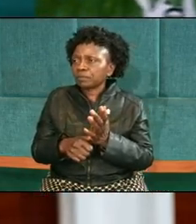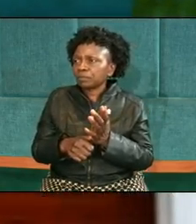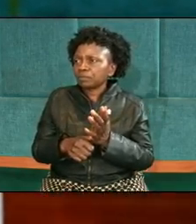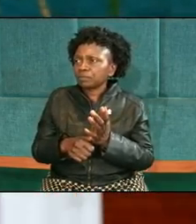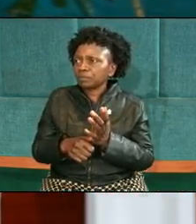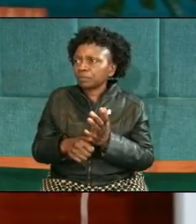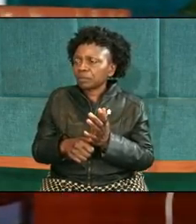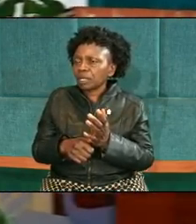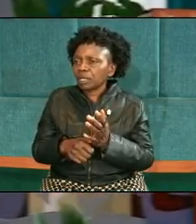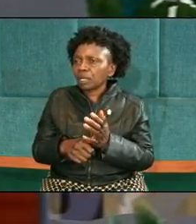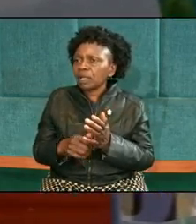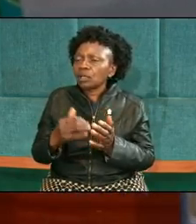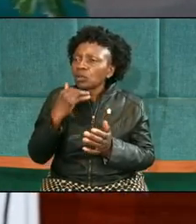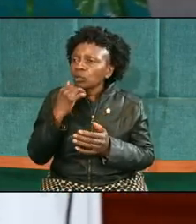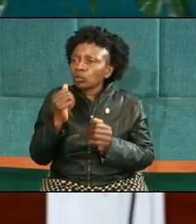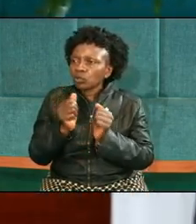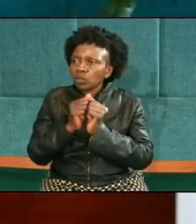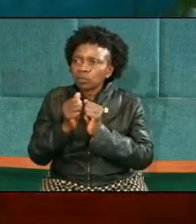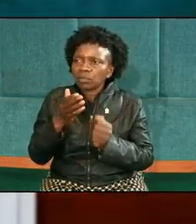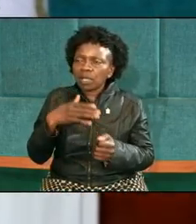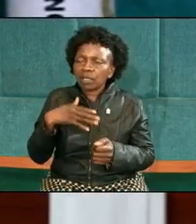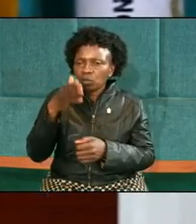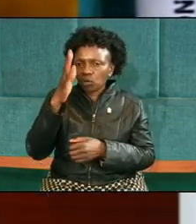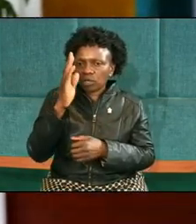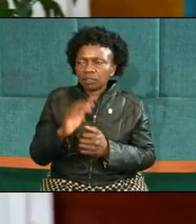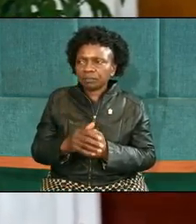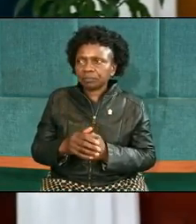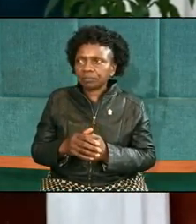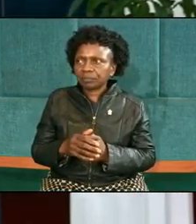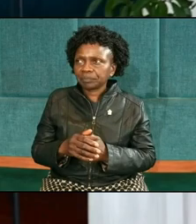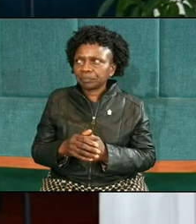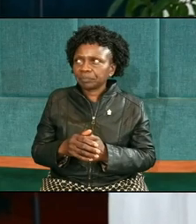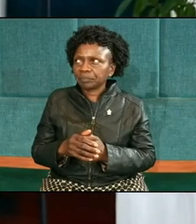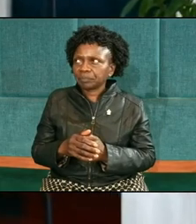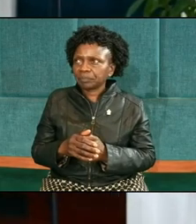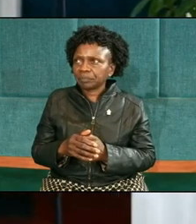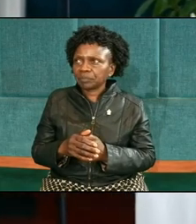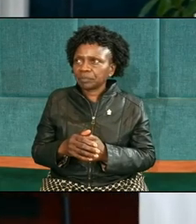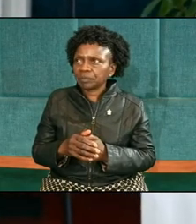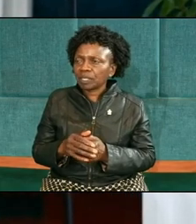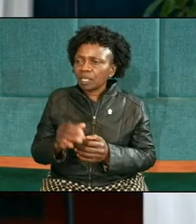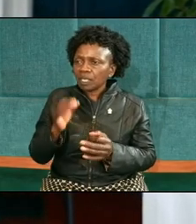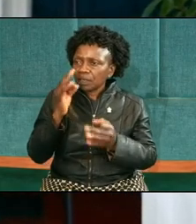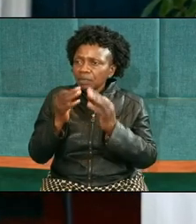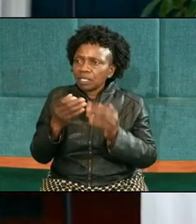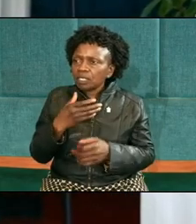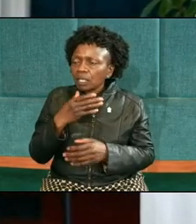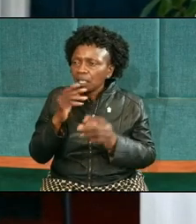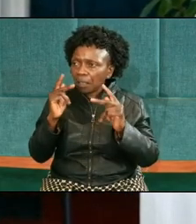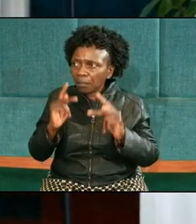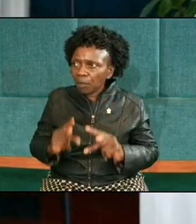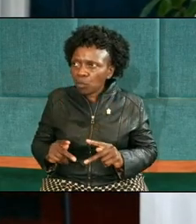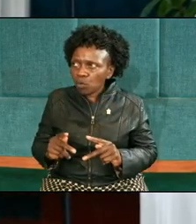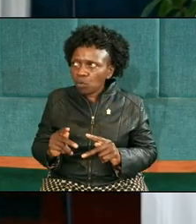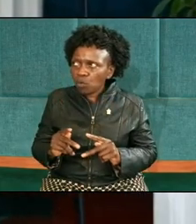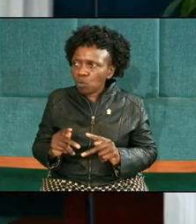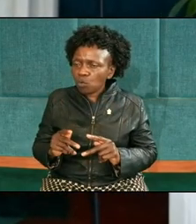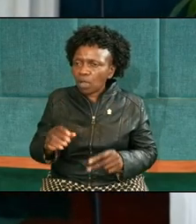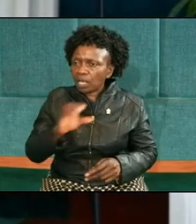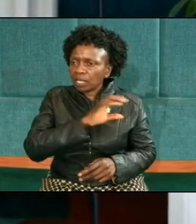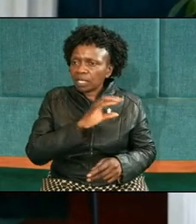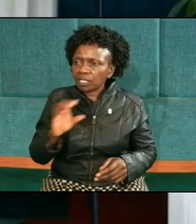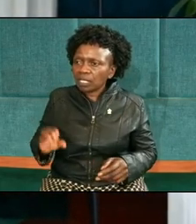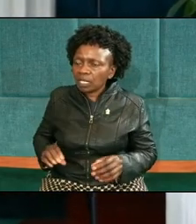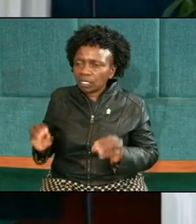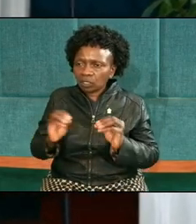I messed up with my God. But rather than throwing Jonah in the sea, even though these guys were heathen, idolatrous God,